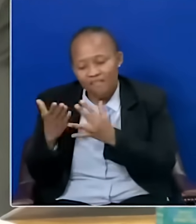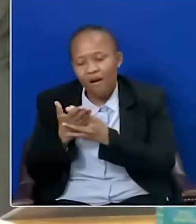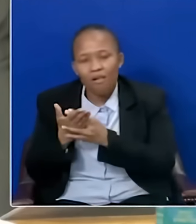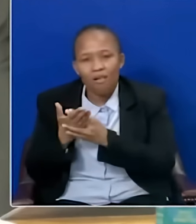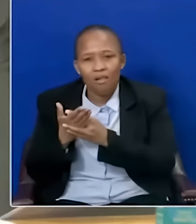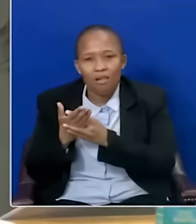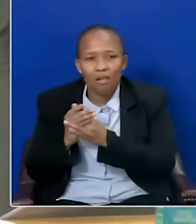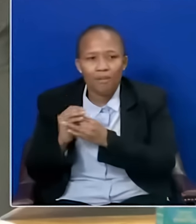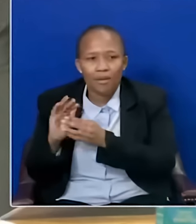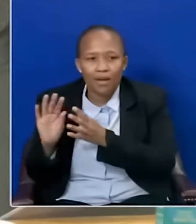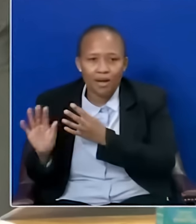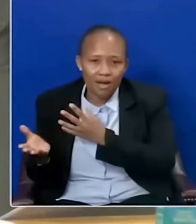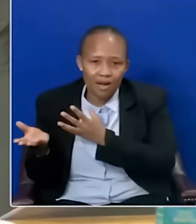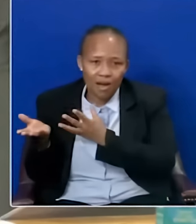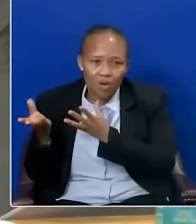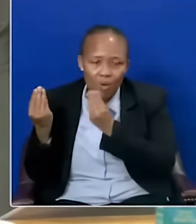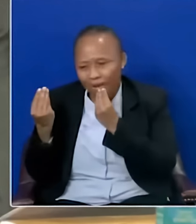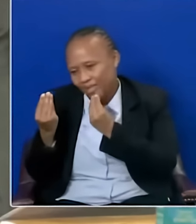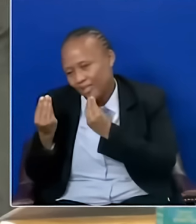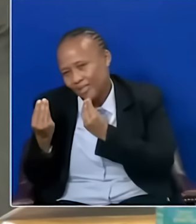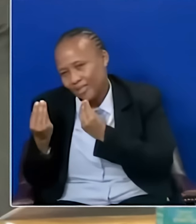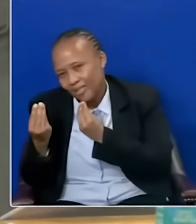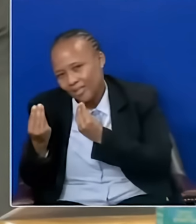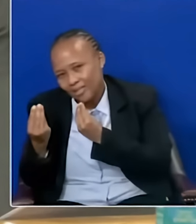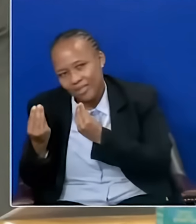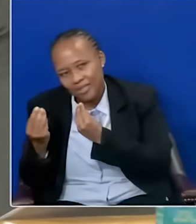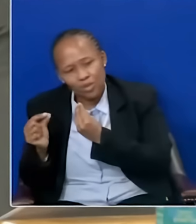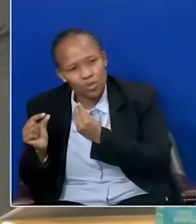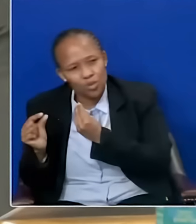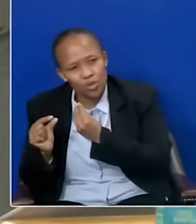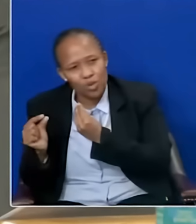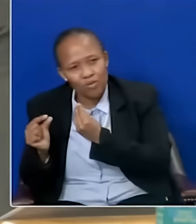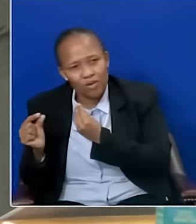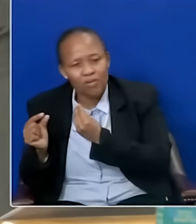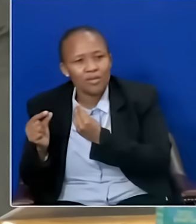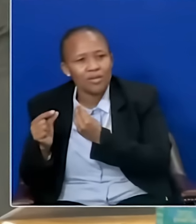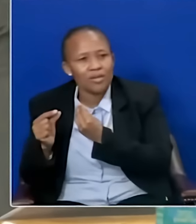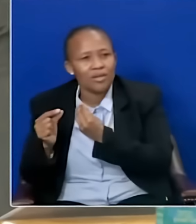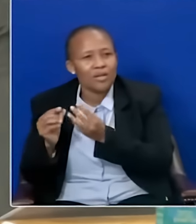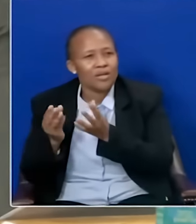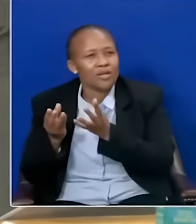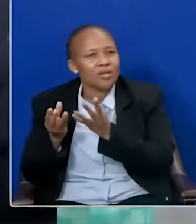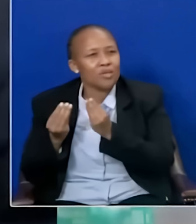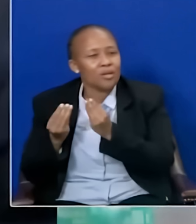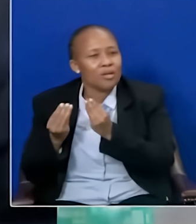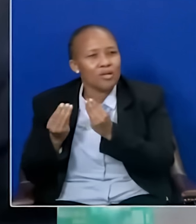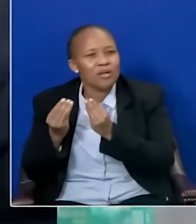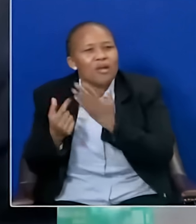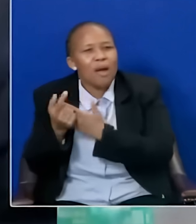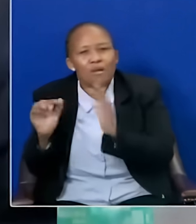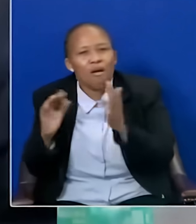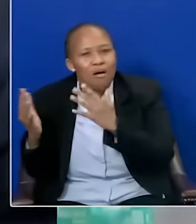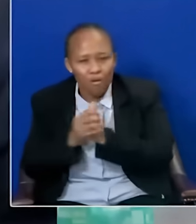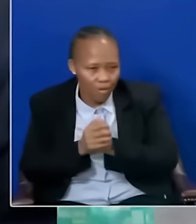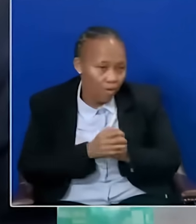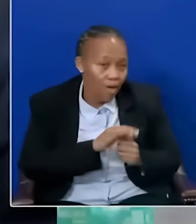sooner than 3 months? The only way is when you jump the queue and pressurize whoever